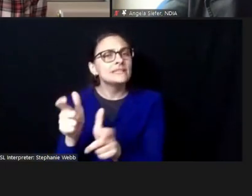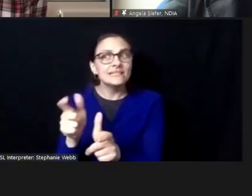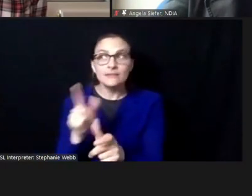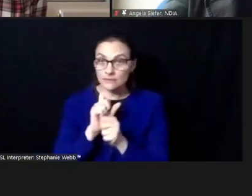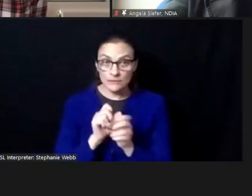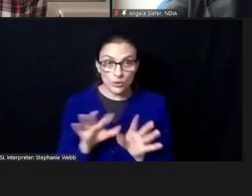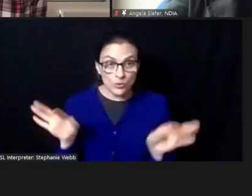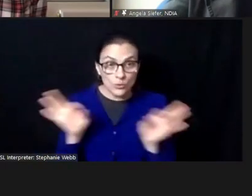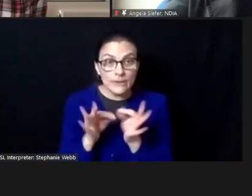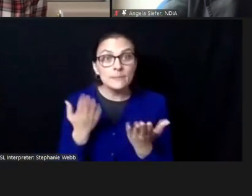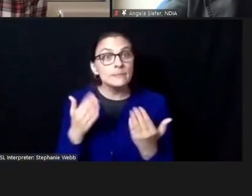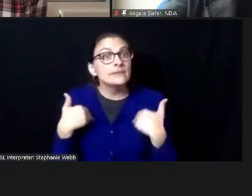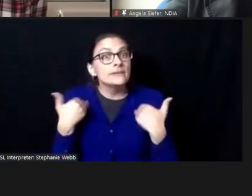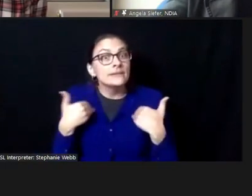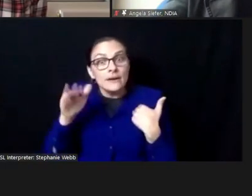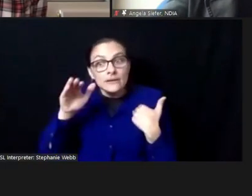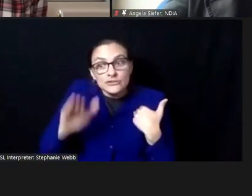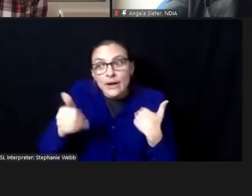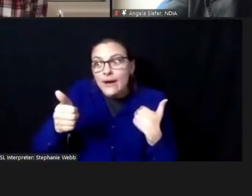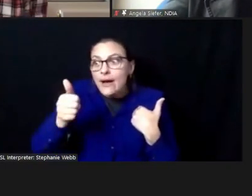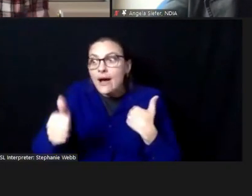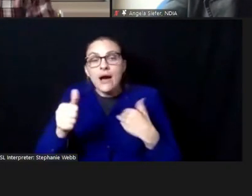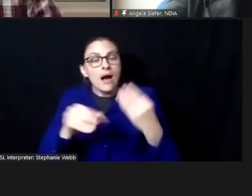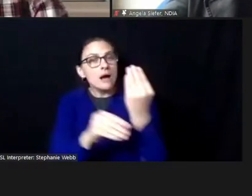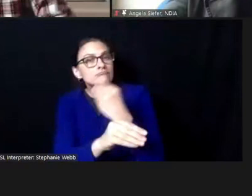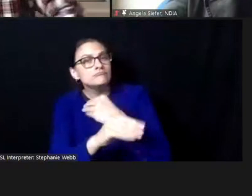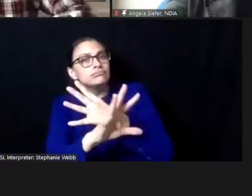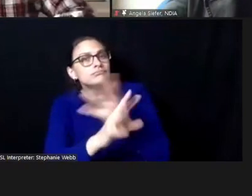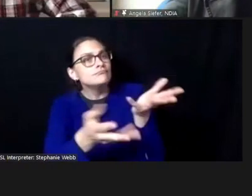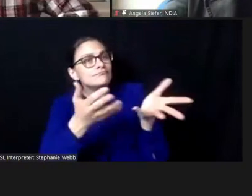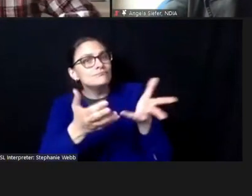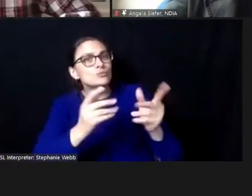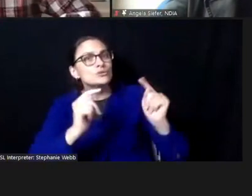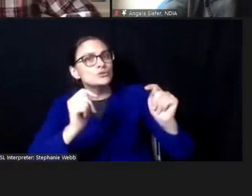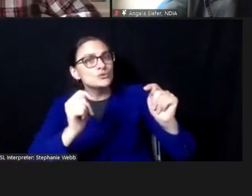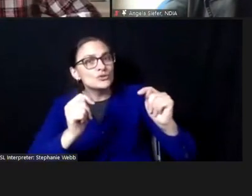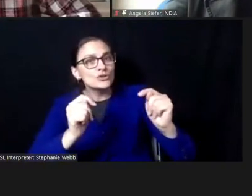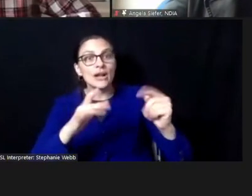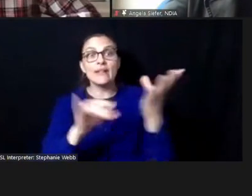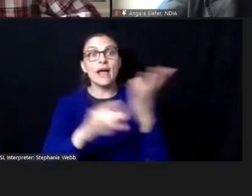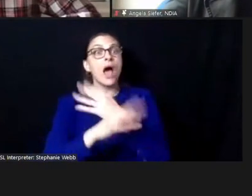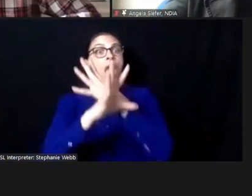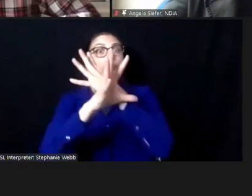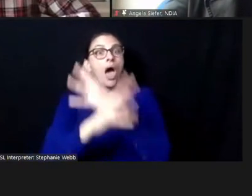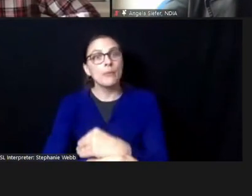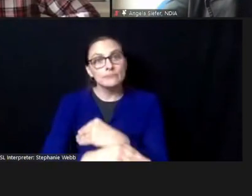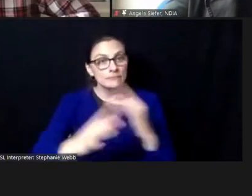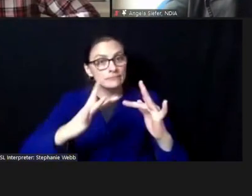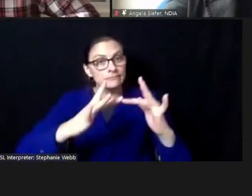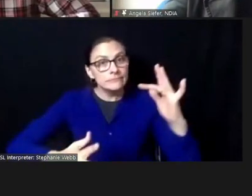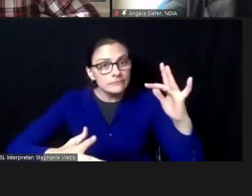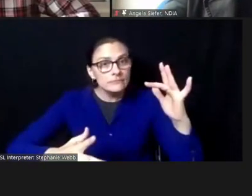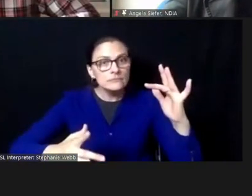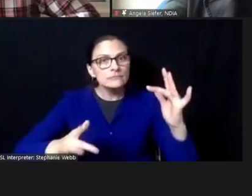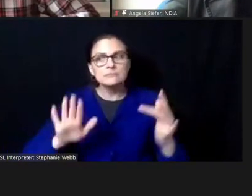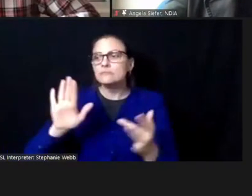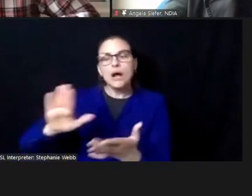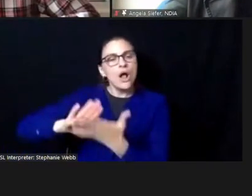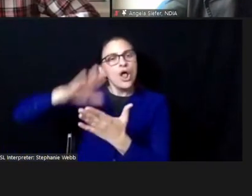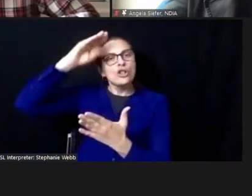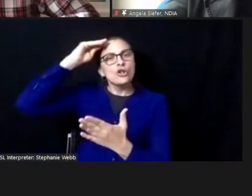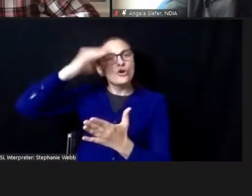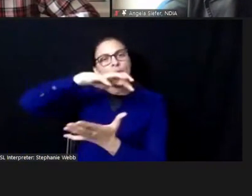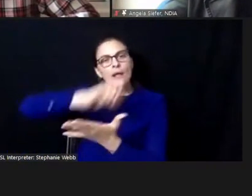tutor that goes out, you've lost learning for the day. I mean, even if it's just for a few minutes, restarting that kid back